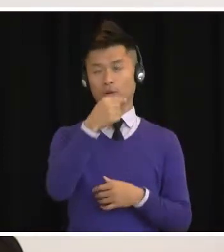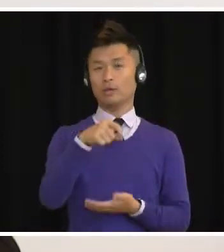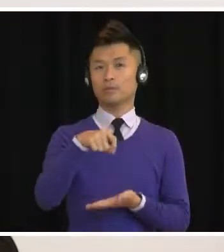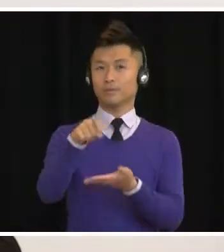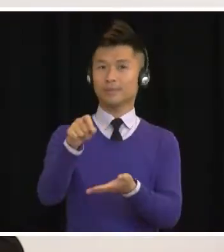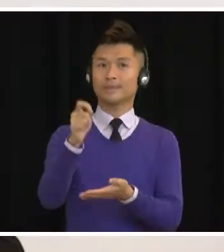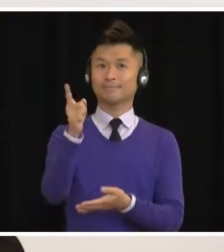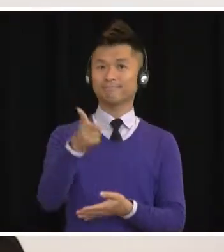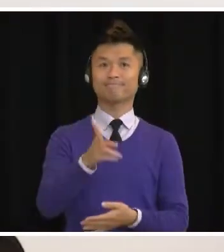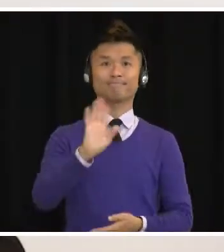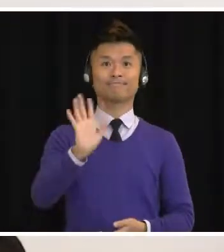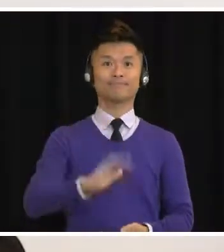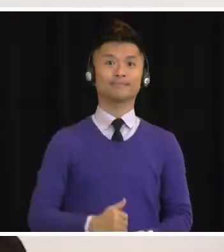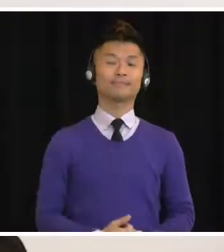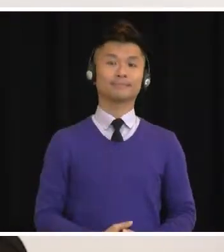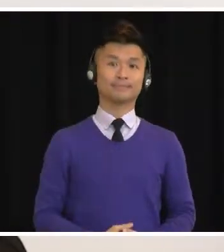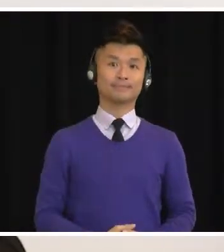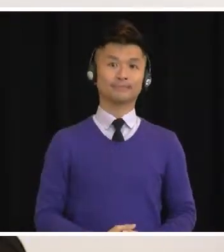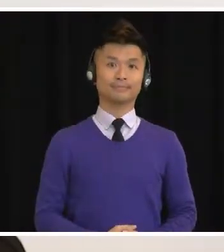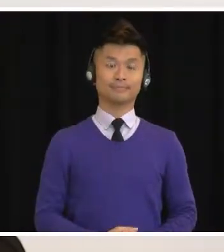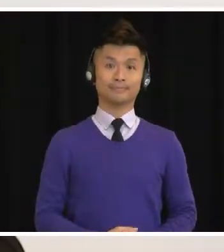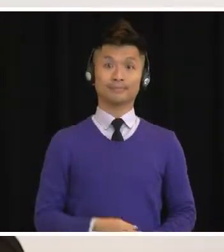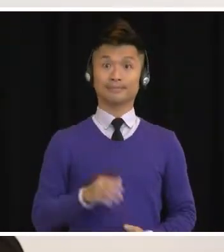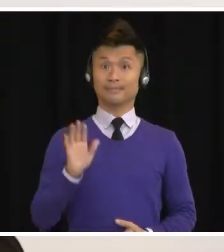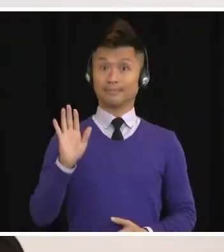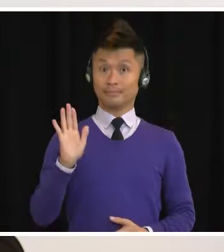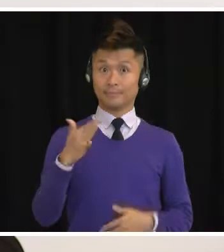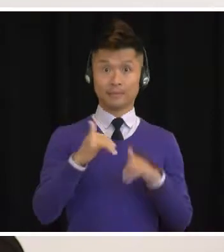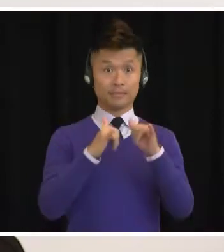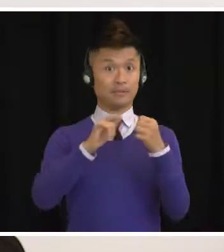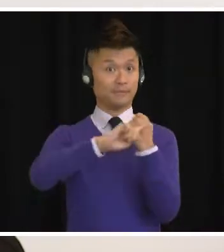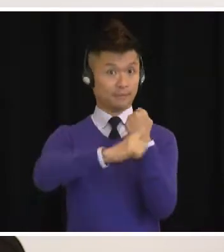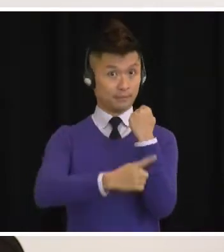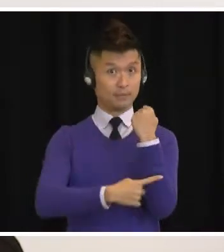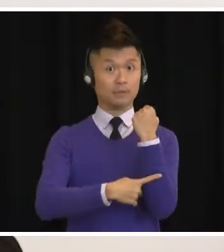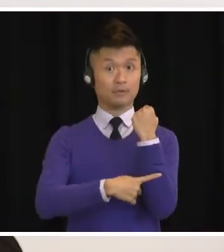this civil code and this legislation